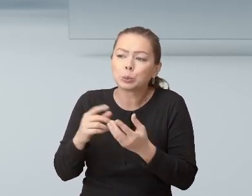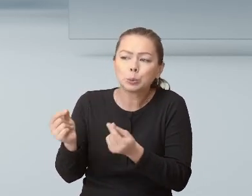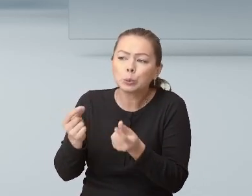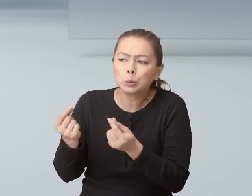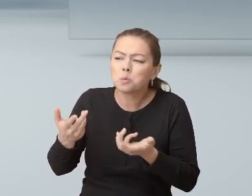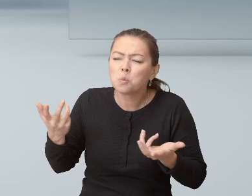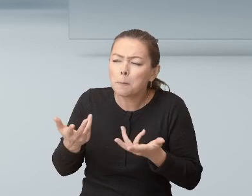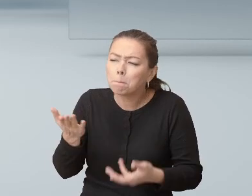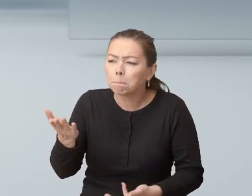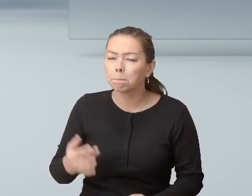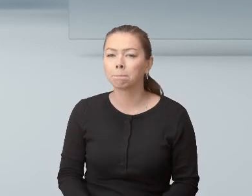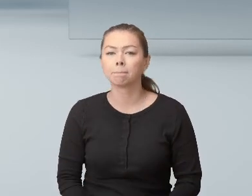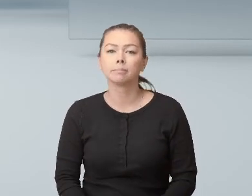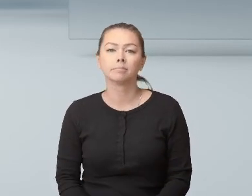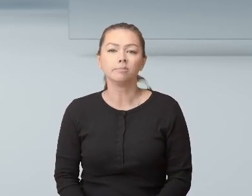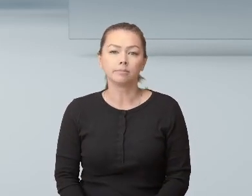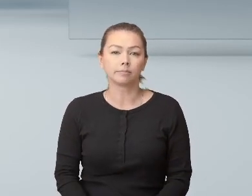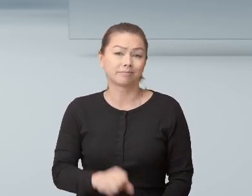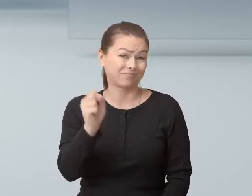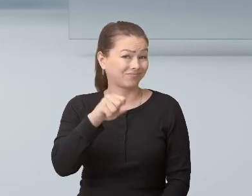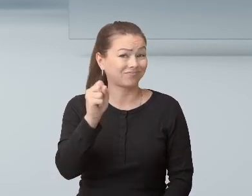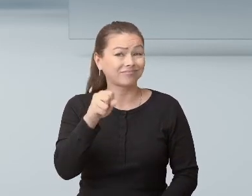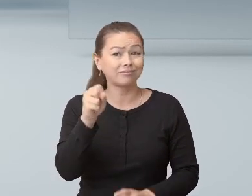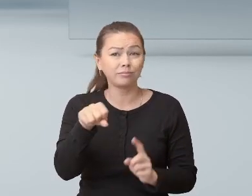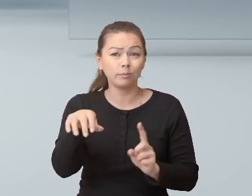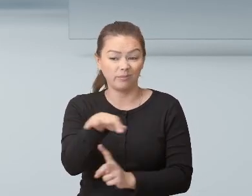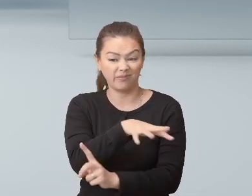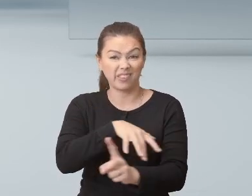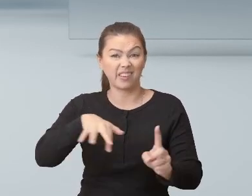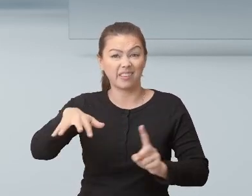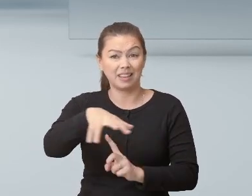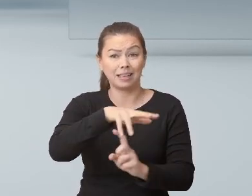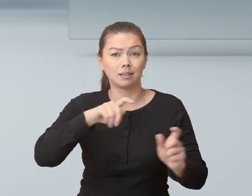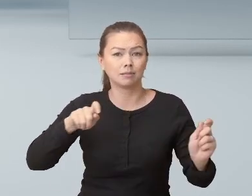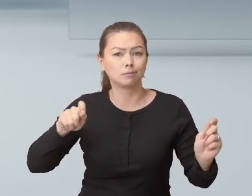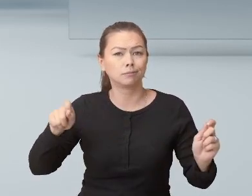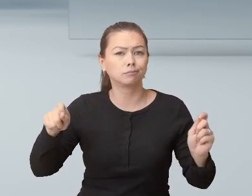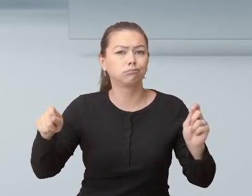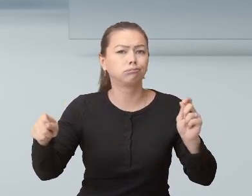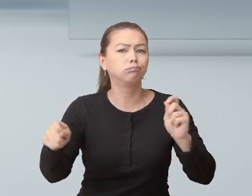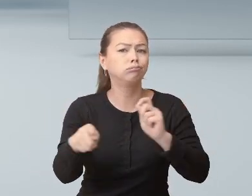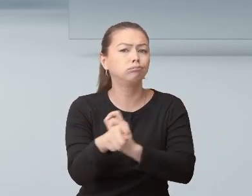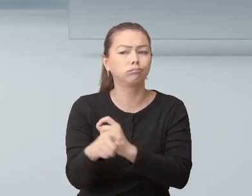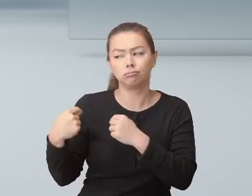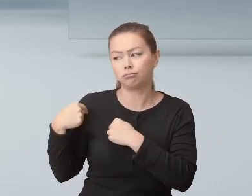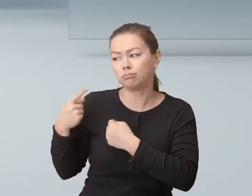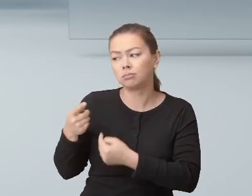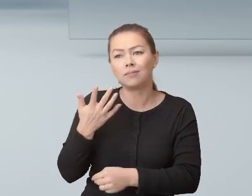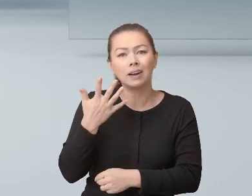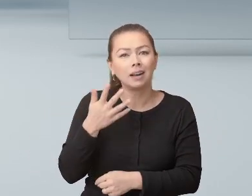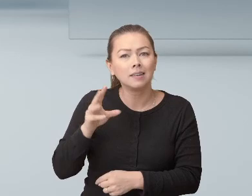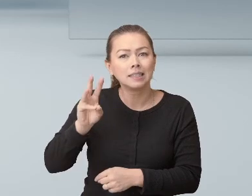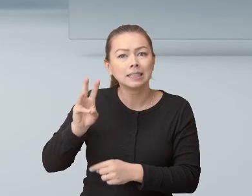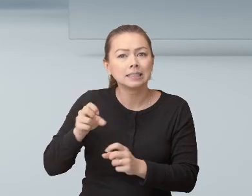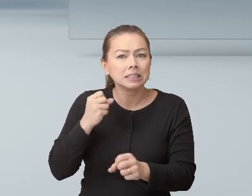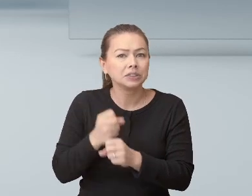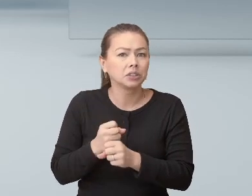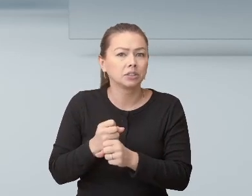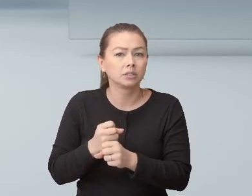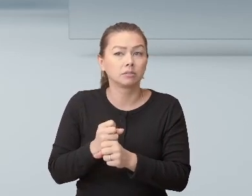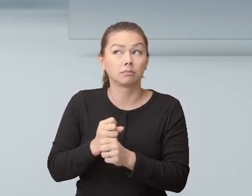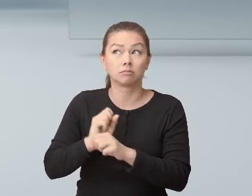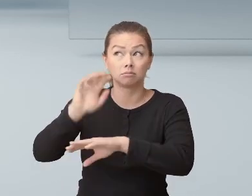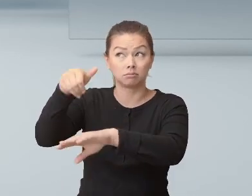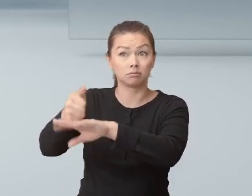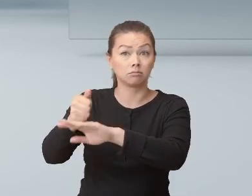the landscape has changed quite a bit over the last 5-6 years in relation to ERP living in the cloud. There's a lot of new features